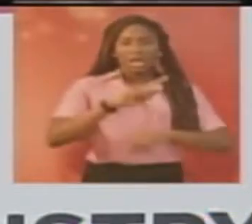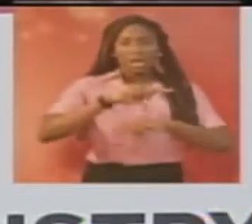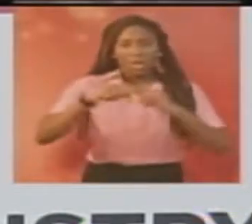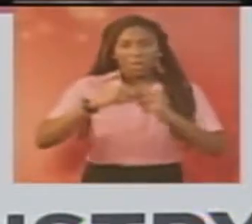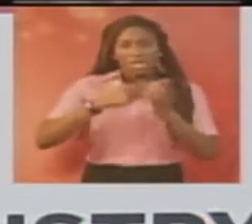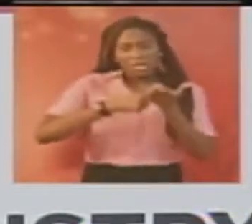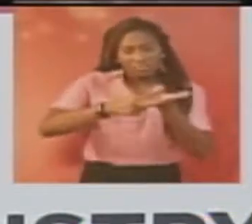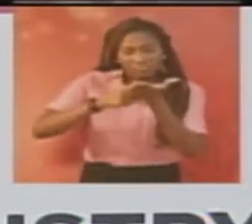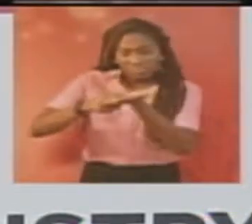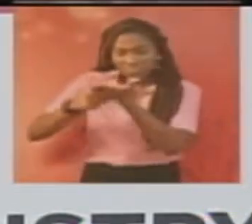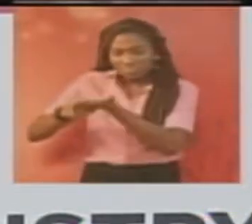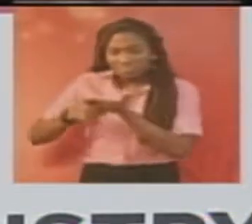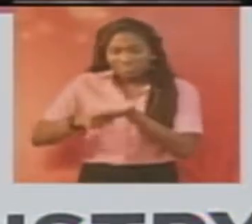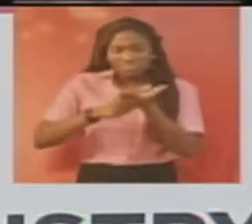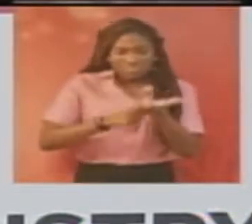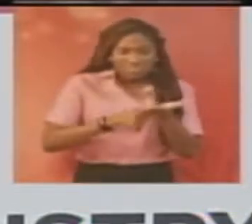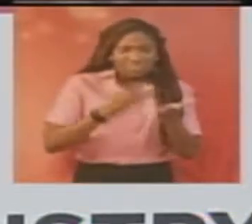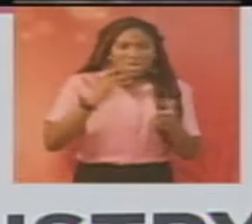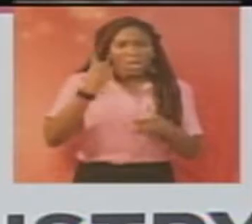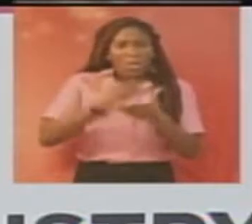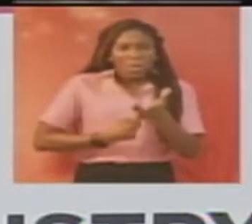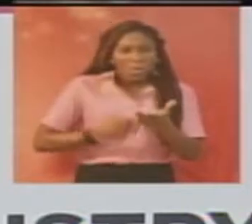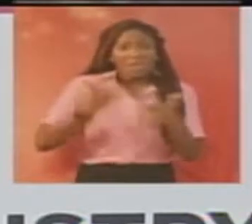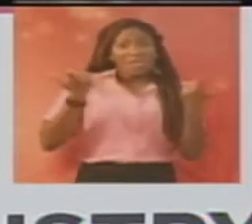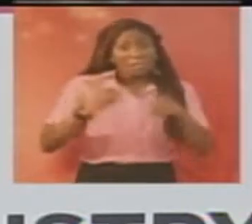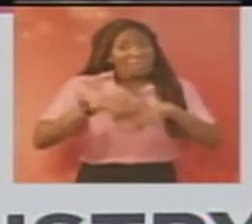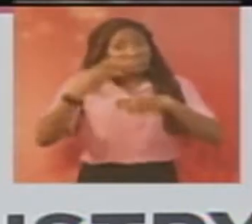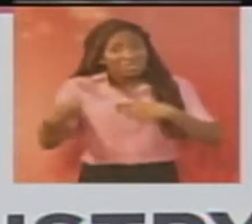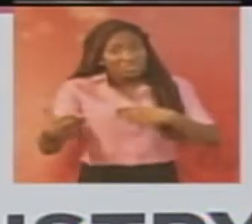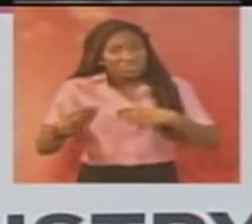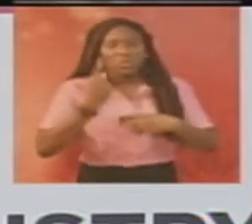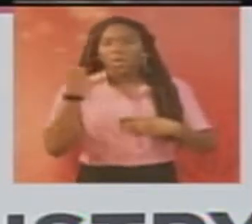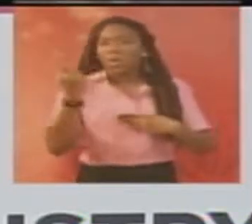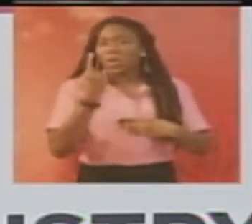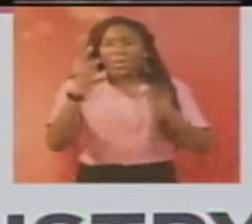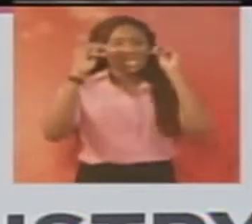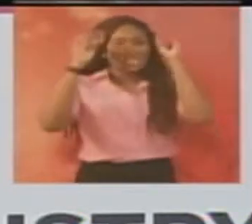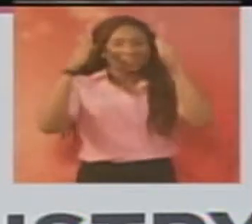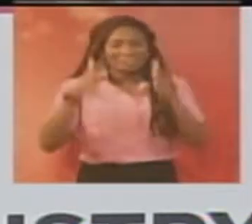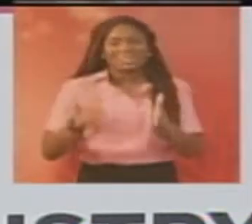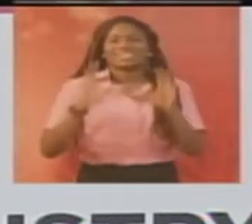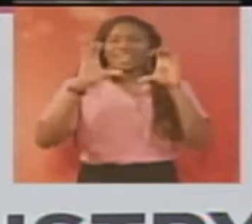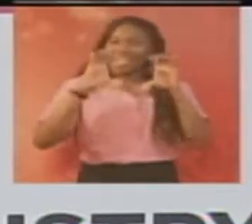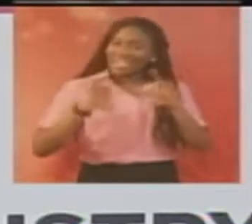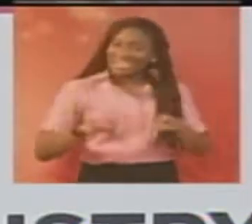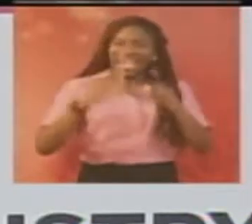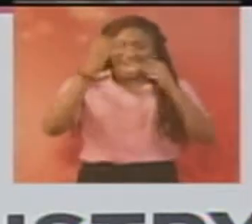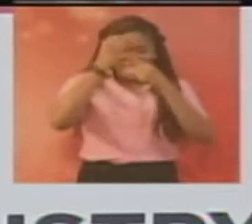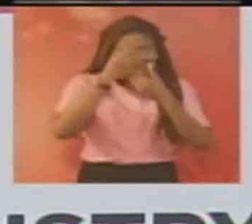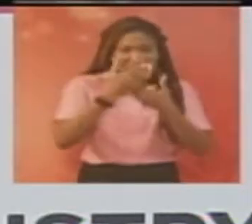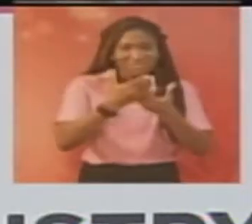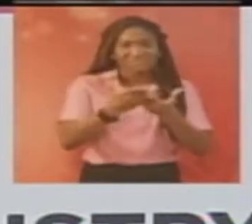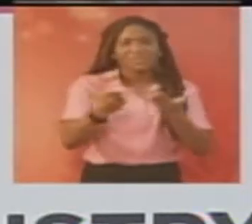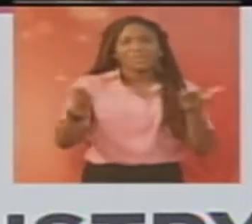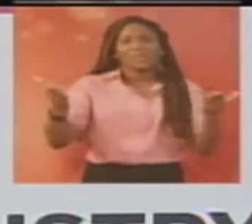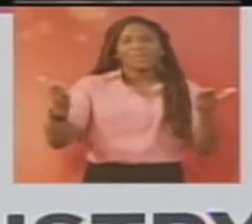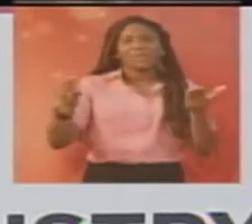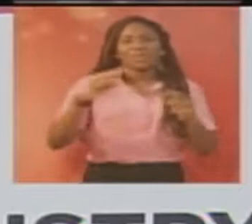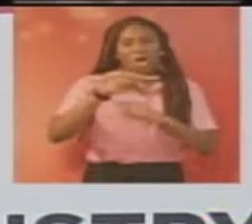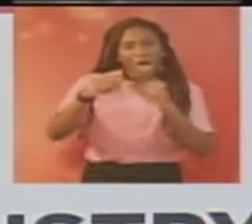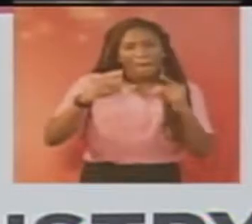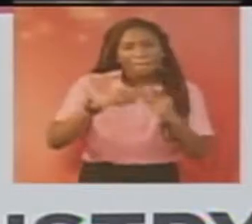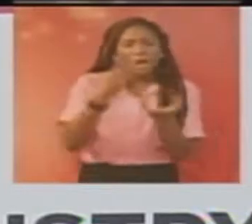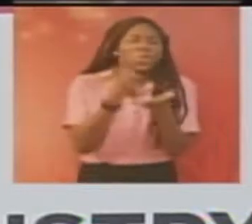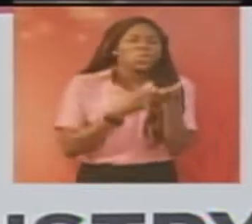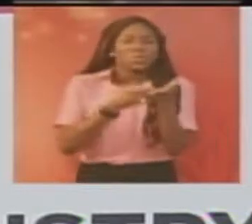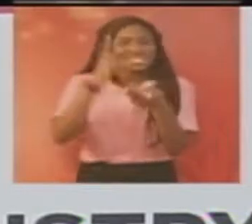deliberation, again, that would fall within the remit of the minister to give an additional bit of information or update, and